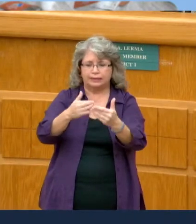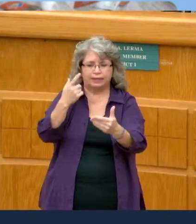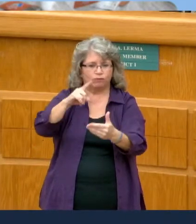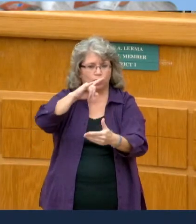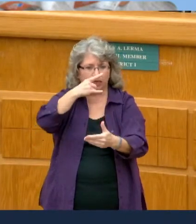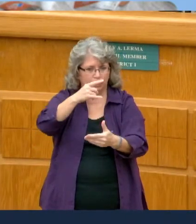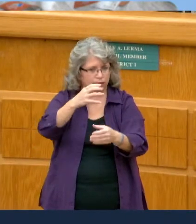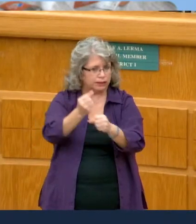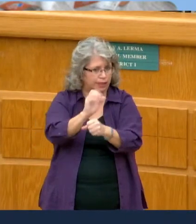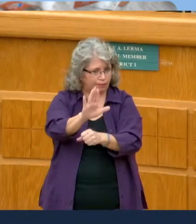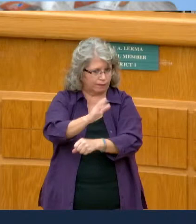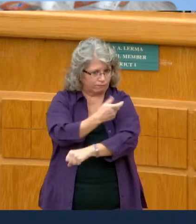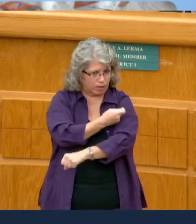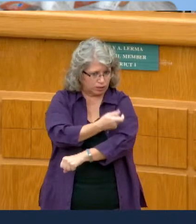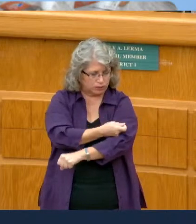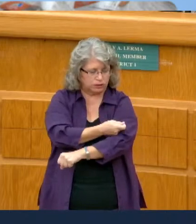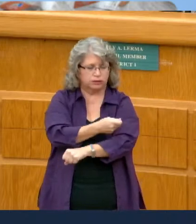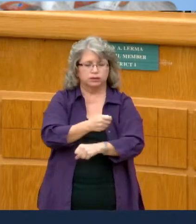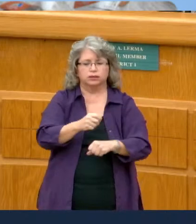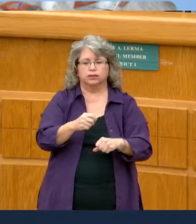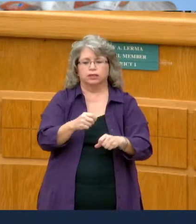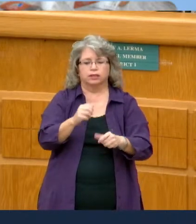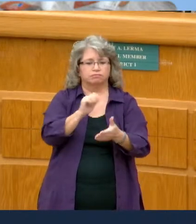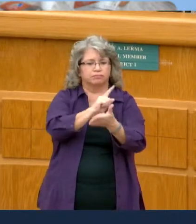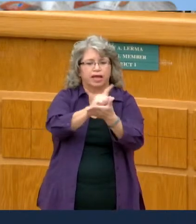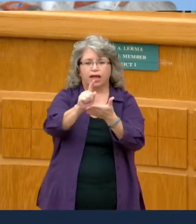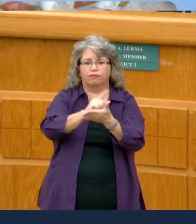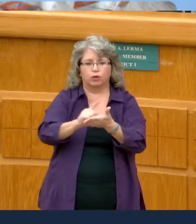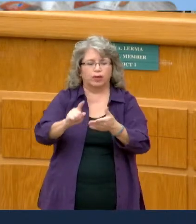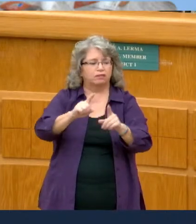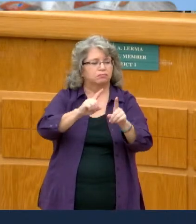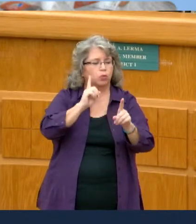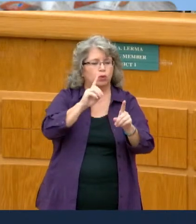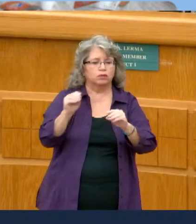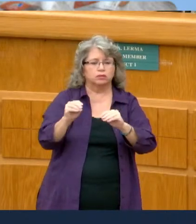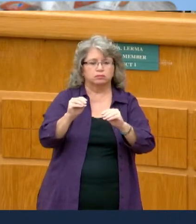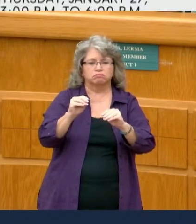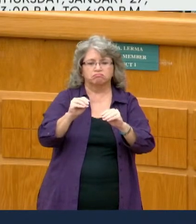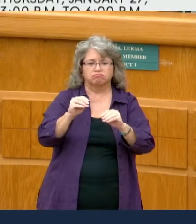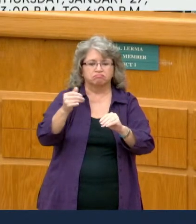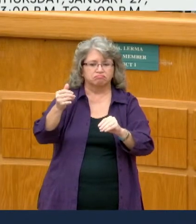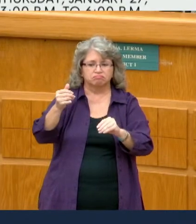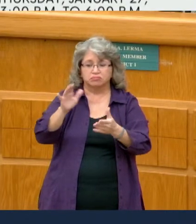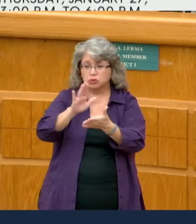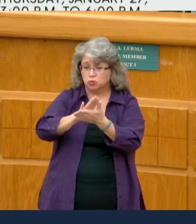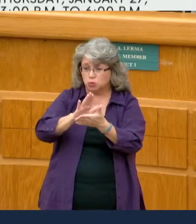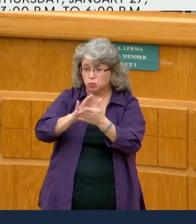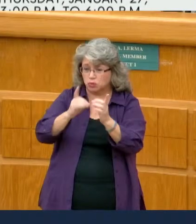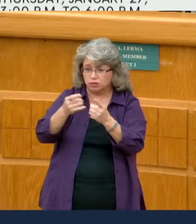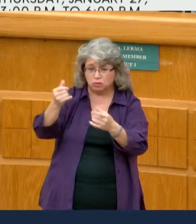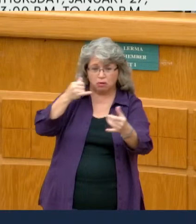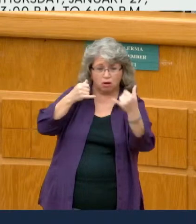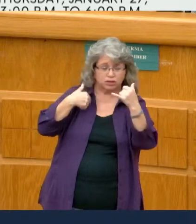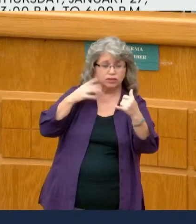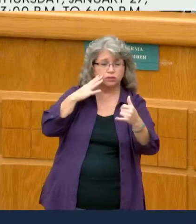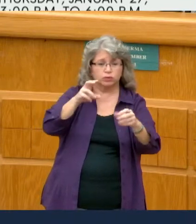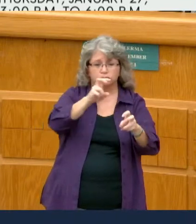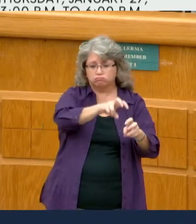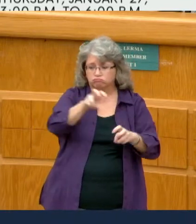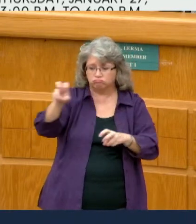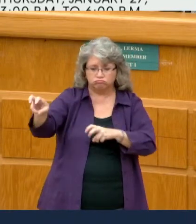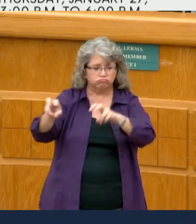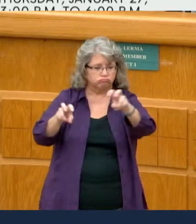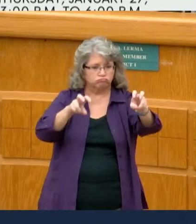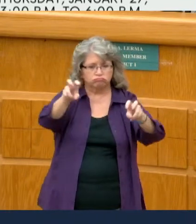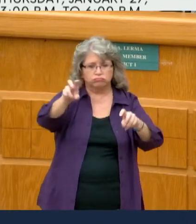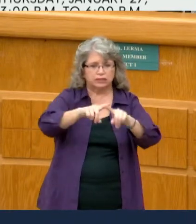are listed here. And every week, schools will call us and add additional schools, and so we'll keep changing the list so that everybody can get